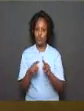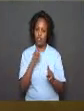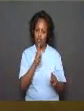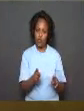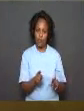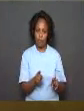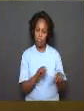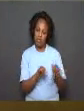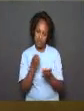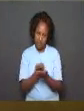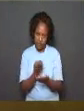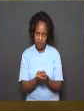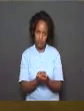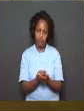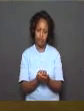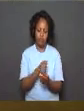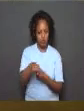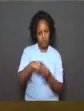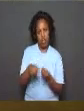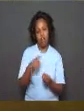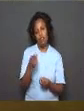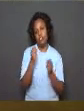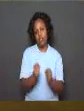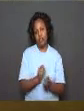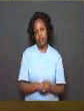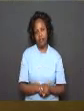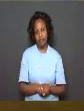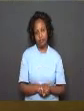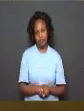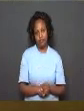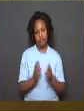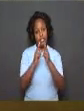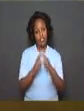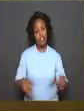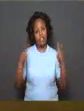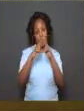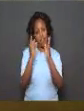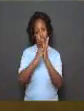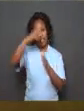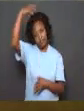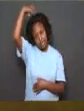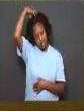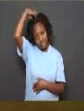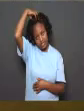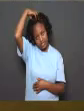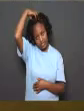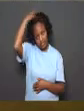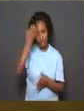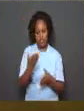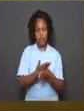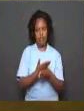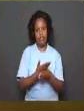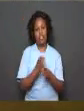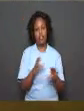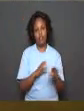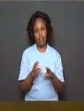differences as well as economic circumstances. The federal constitution